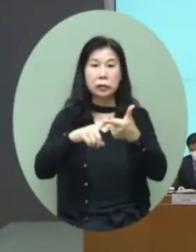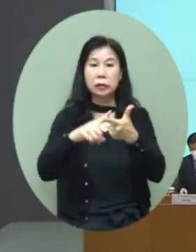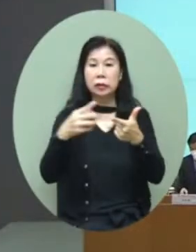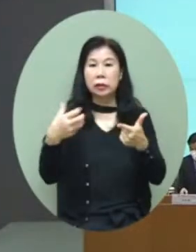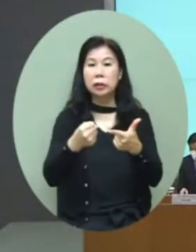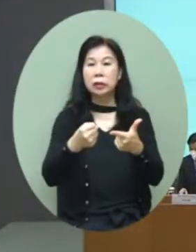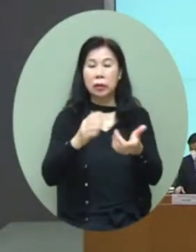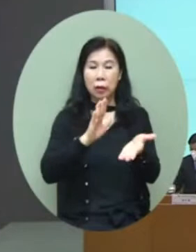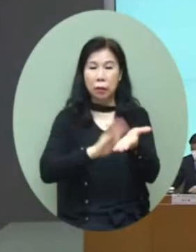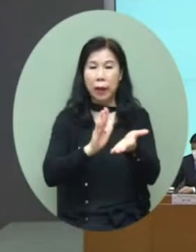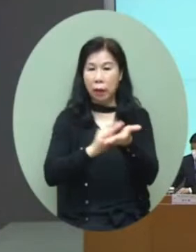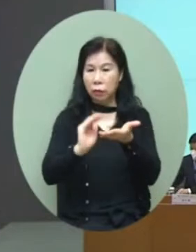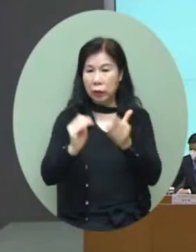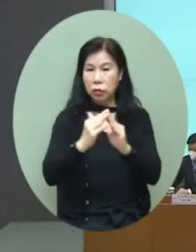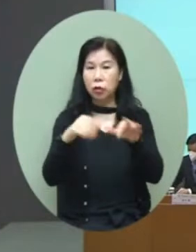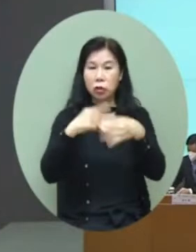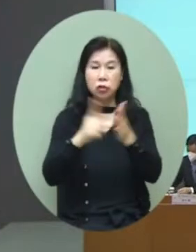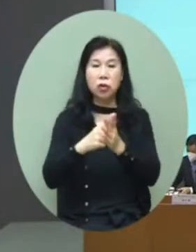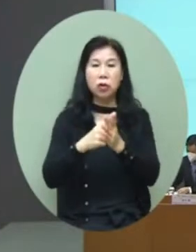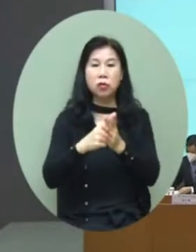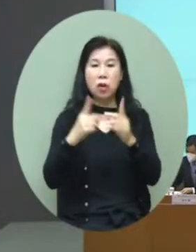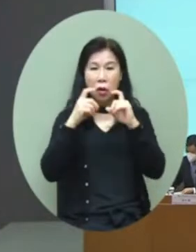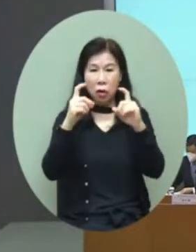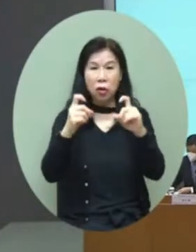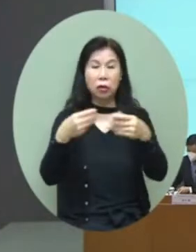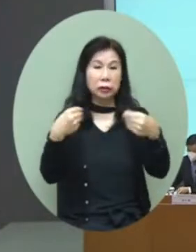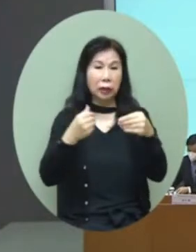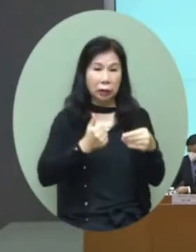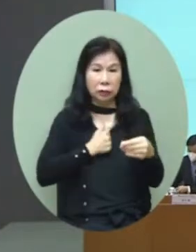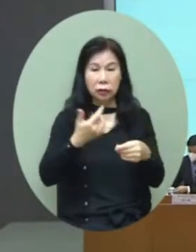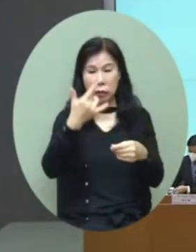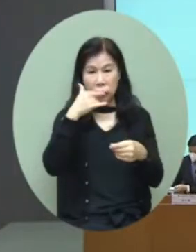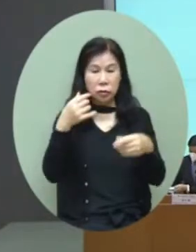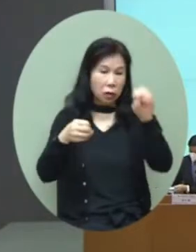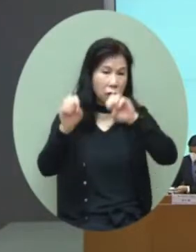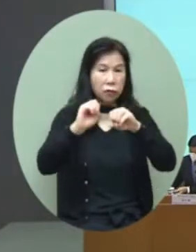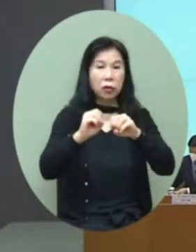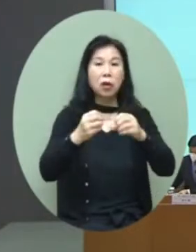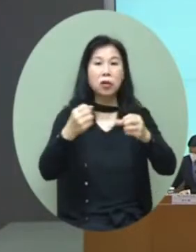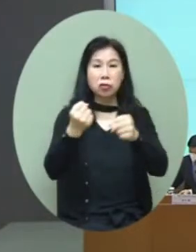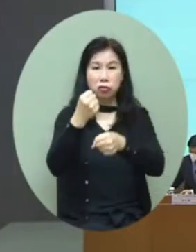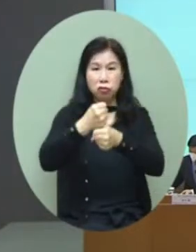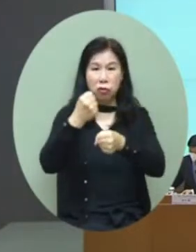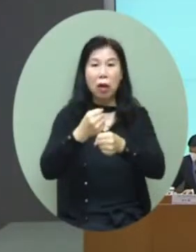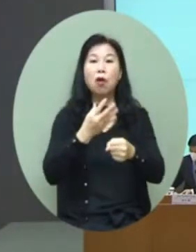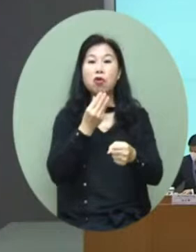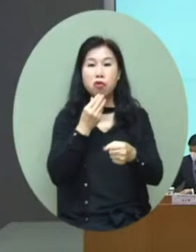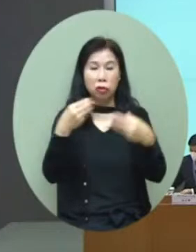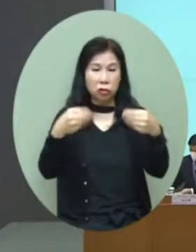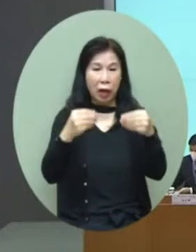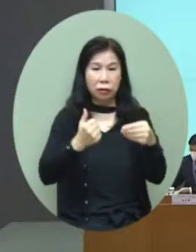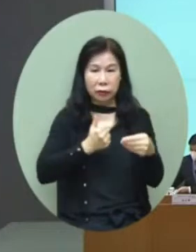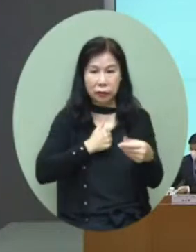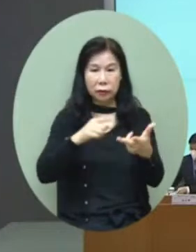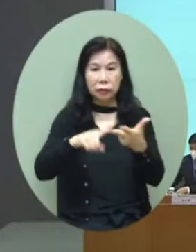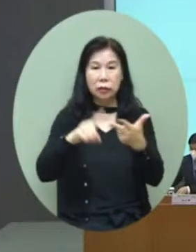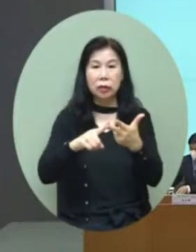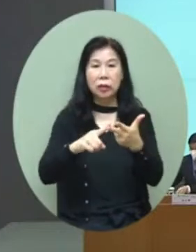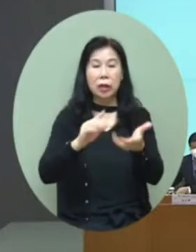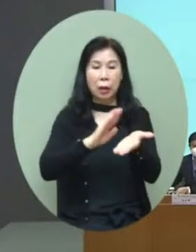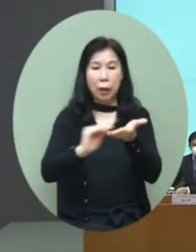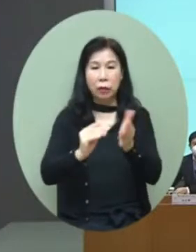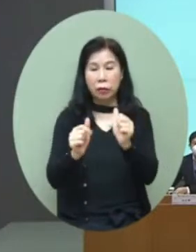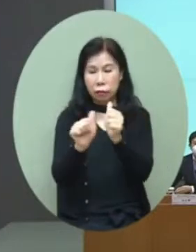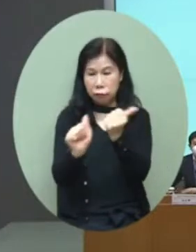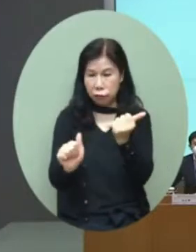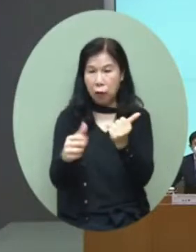We have with us Chief Executive Mr. John Lee, Secretary for Health Professor Lo Chung Mao, Secretary for Innovation, Technology and